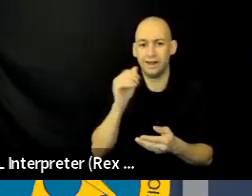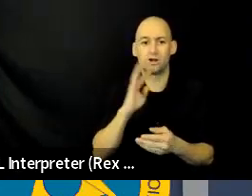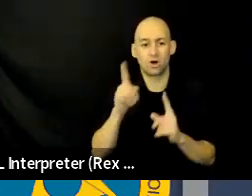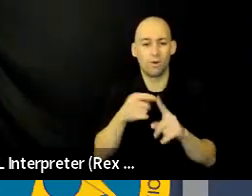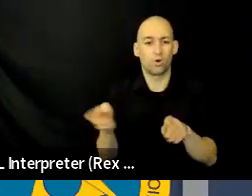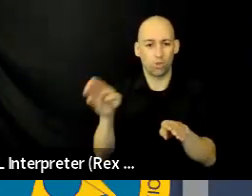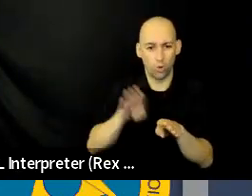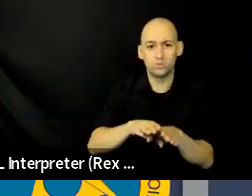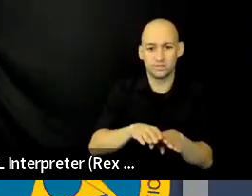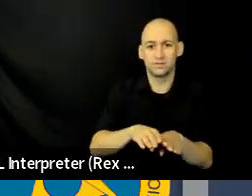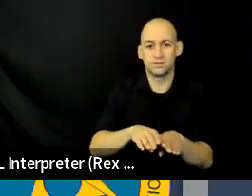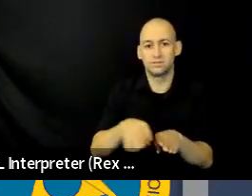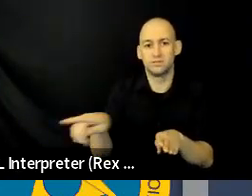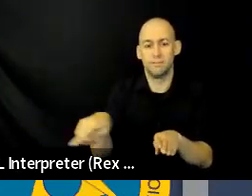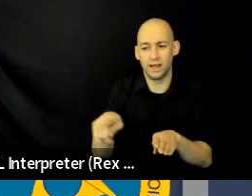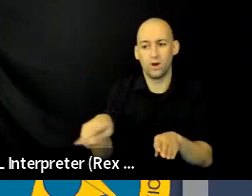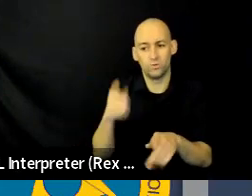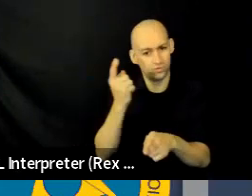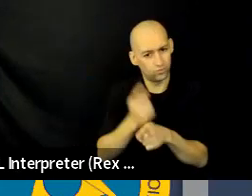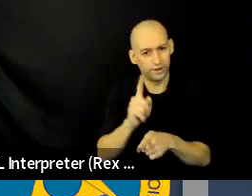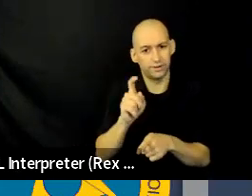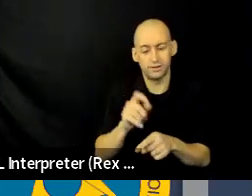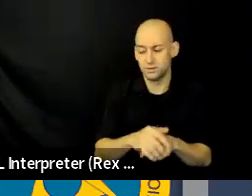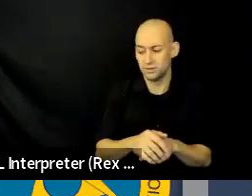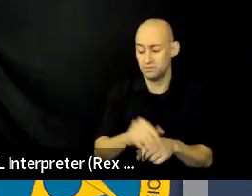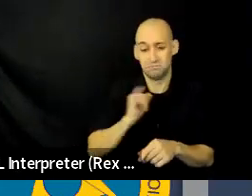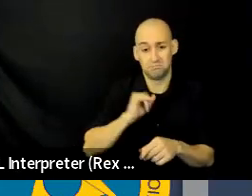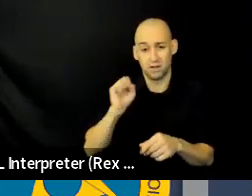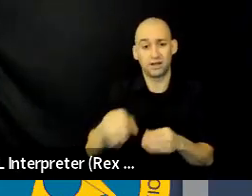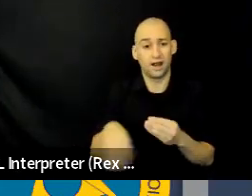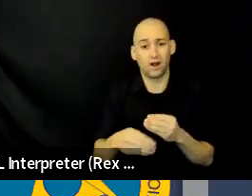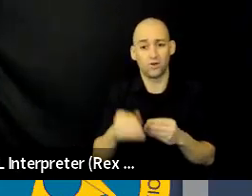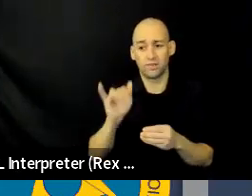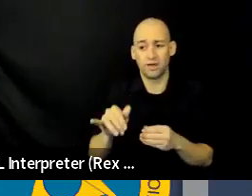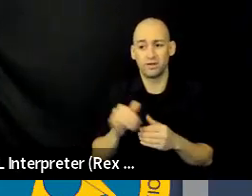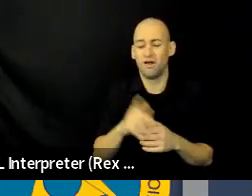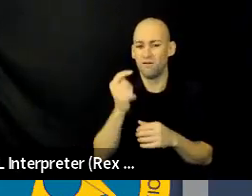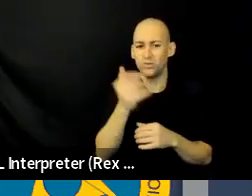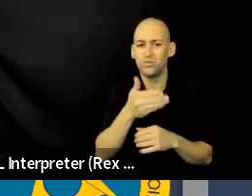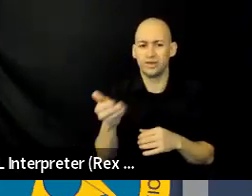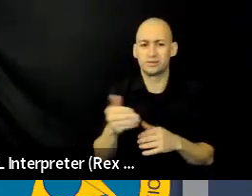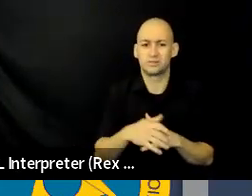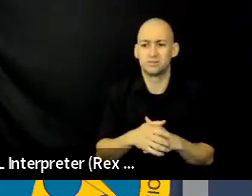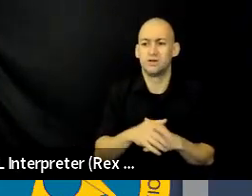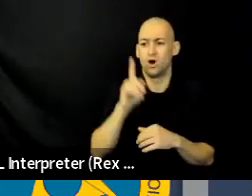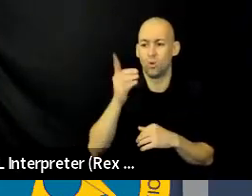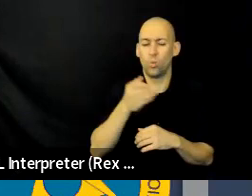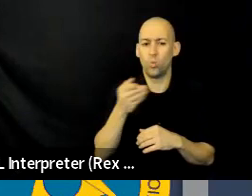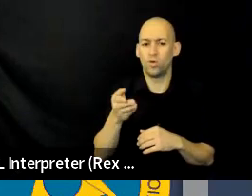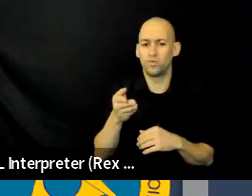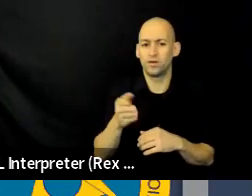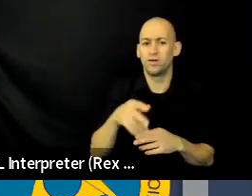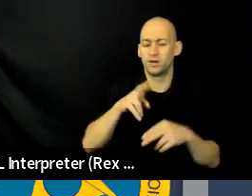at this point, correct? Yeah, if I could add on to that a couple things. One is